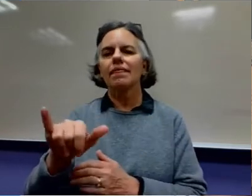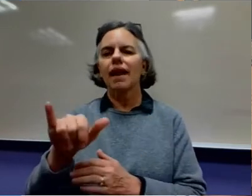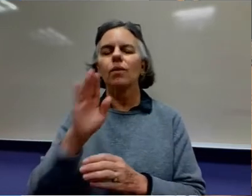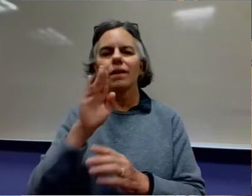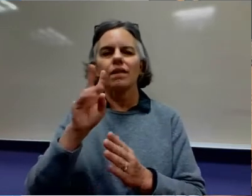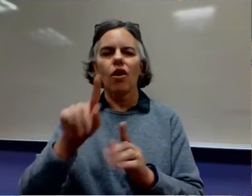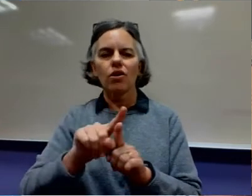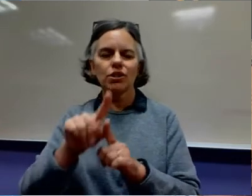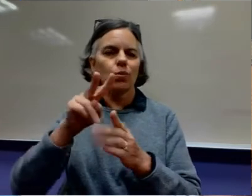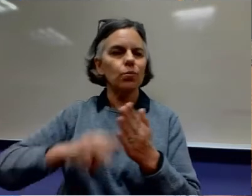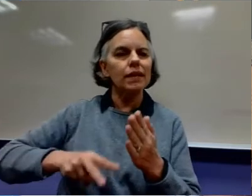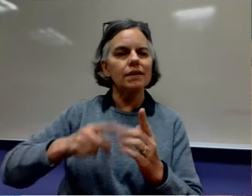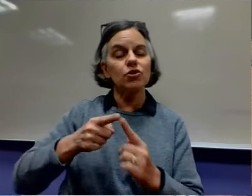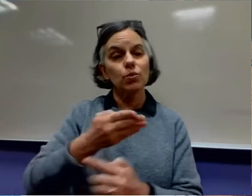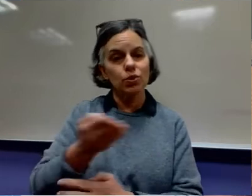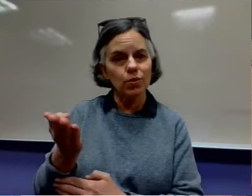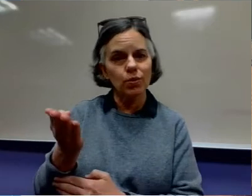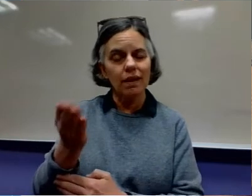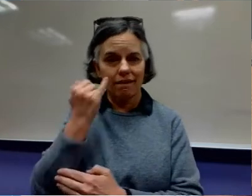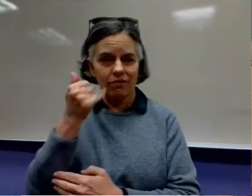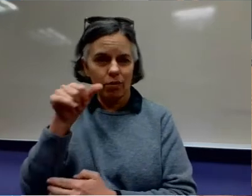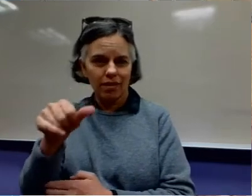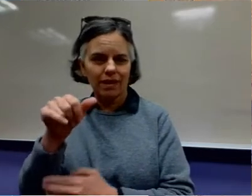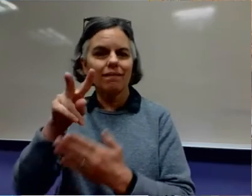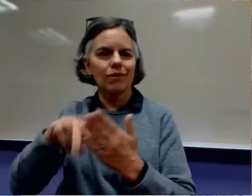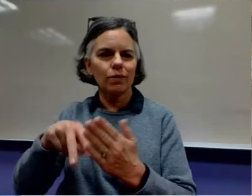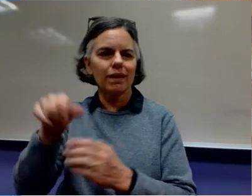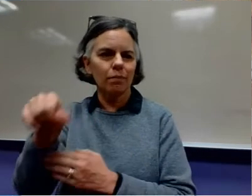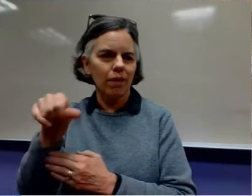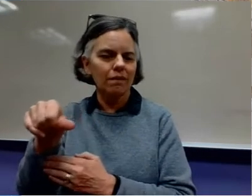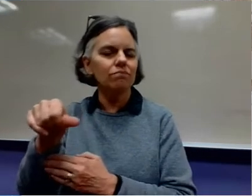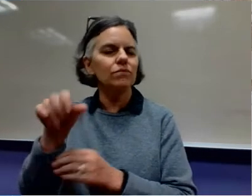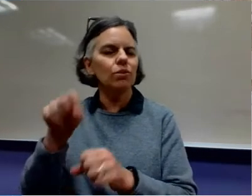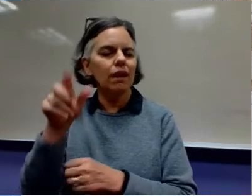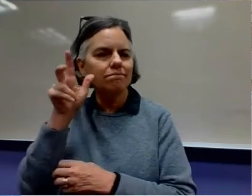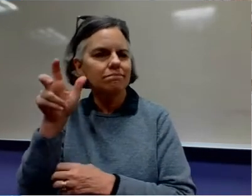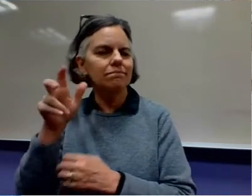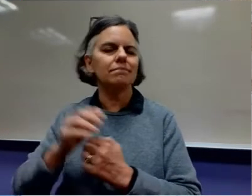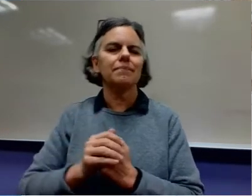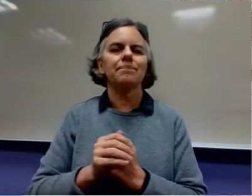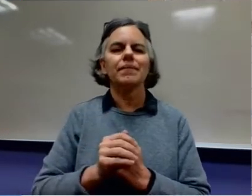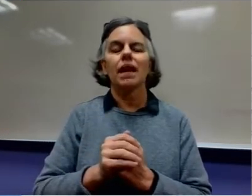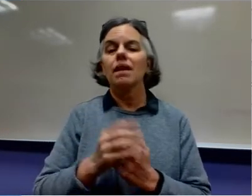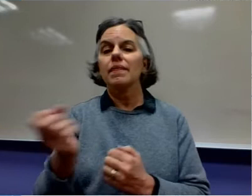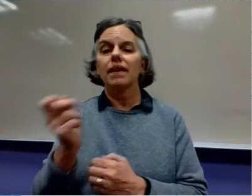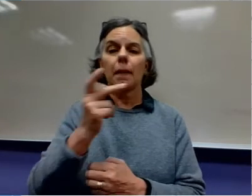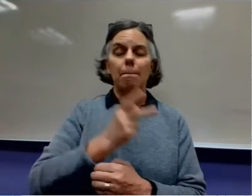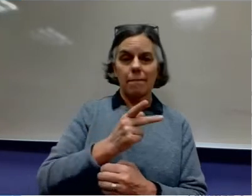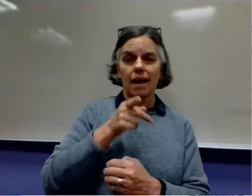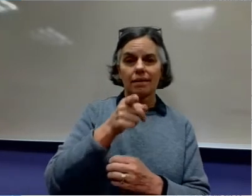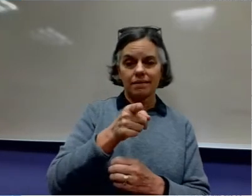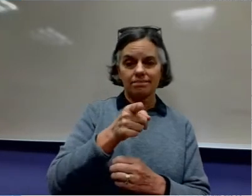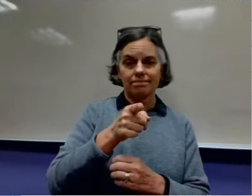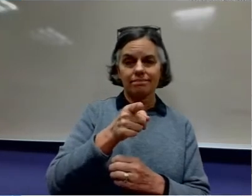read them to you if you click the little reading button, so you can do that as well. But then make sure to come back to